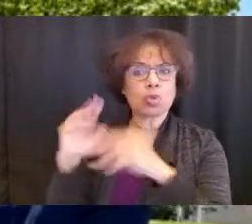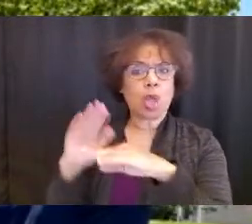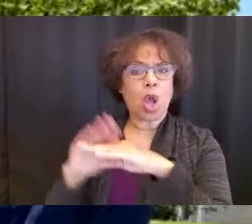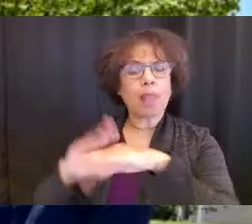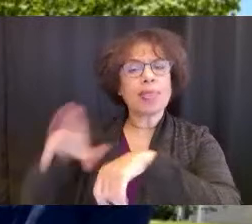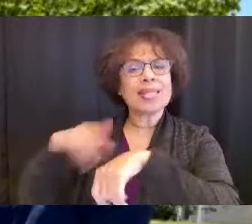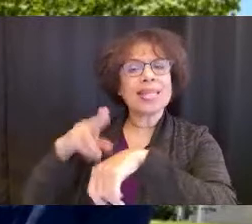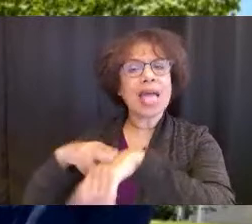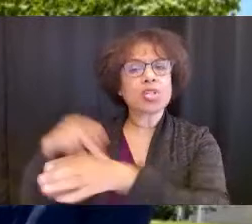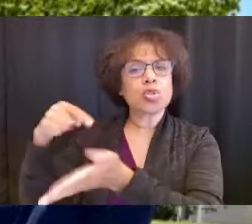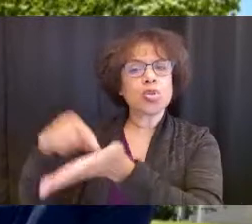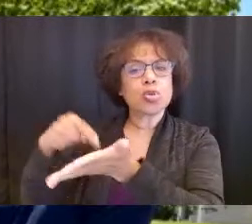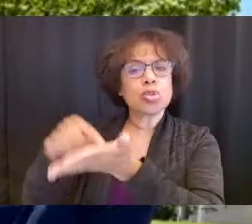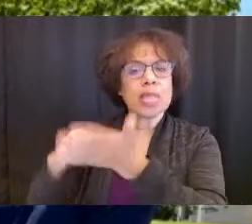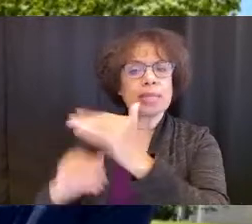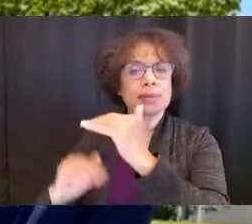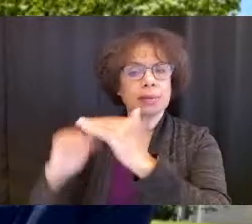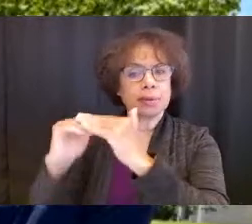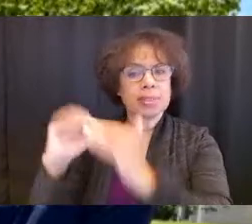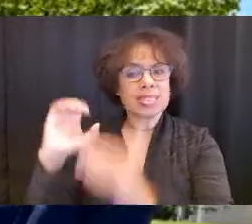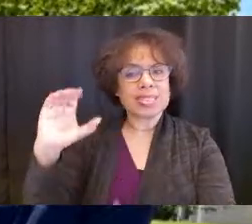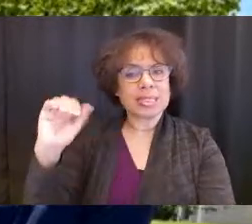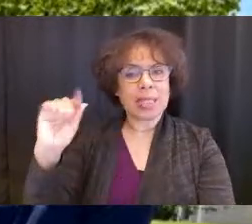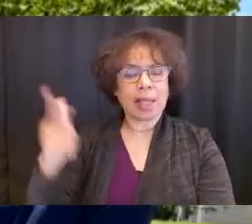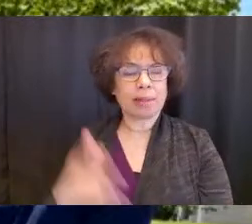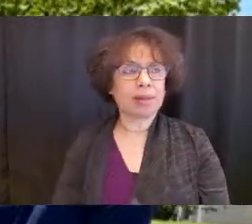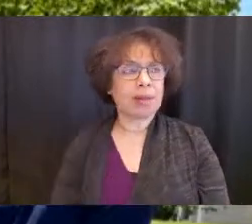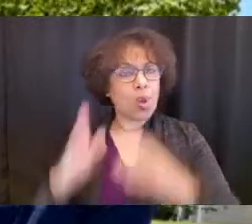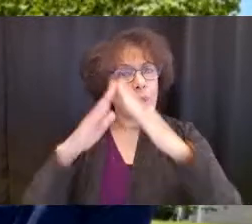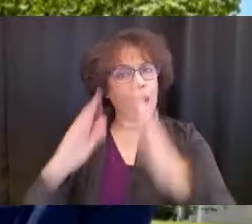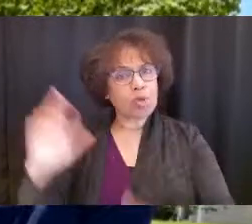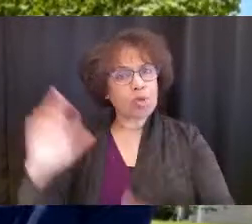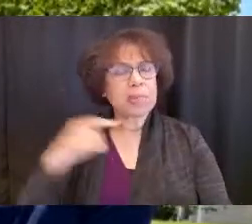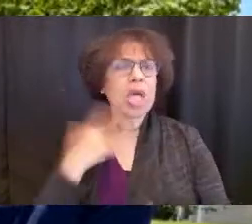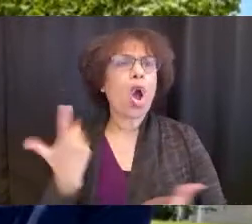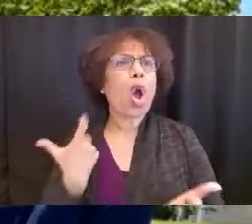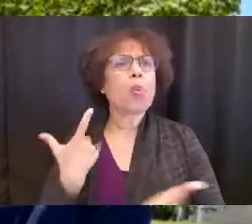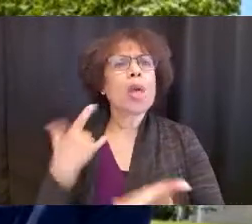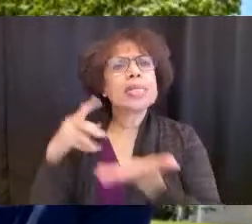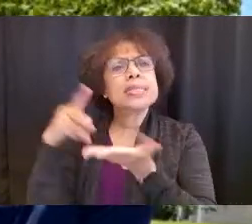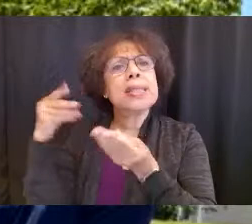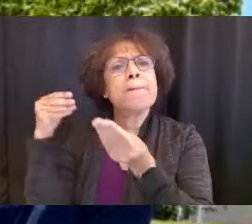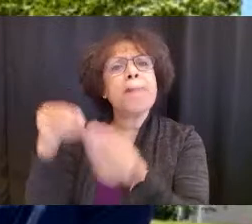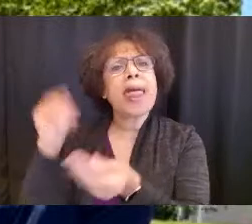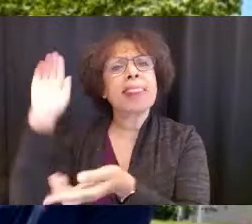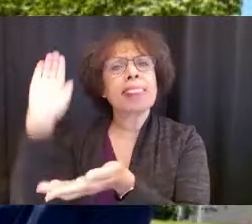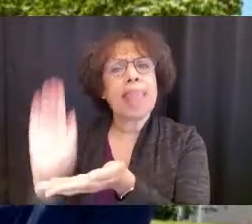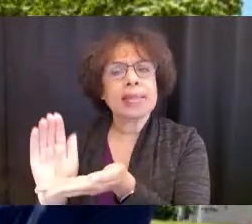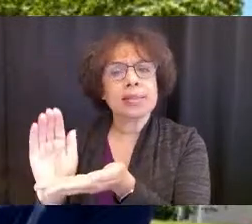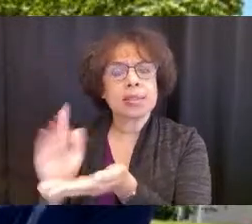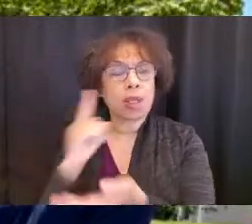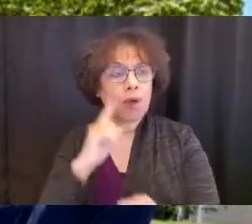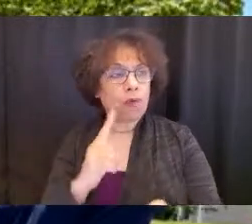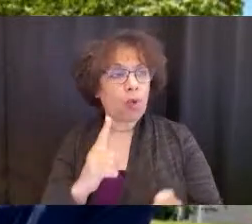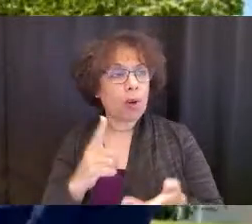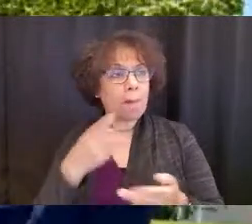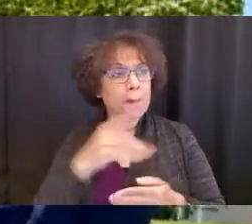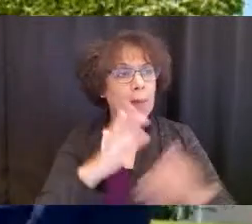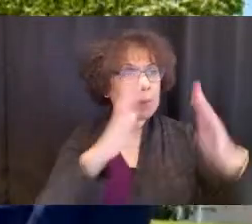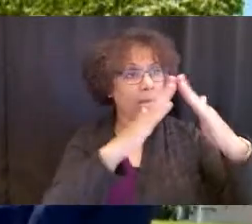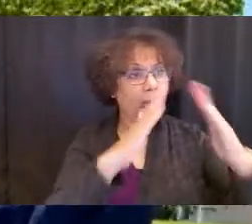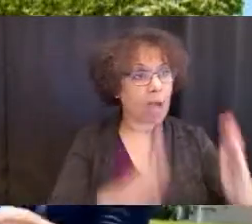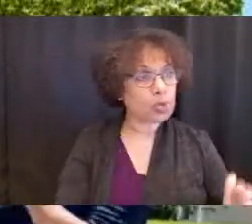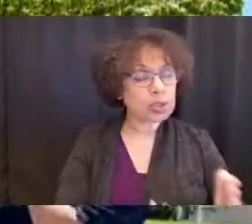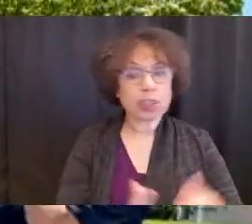ceiling. When House Republicans say they want to spend less, they mean funding for public housing, food assistance,